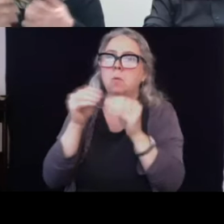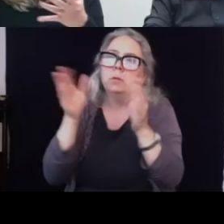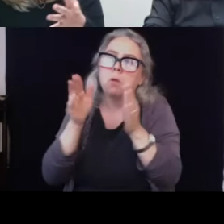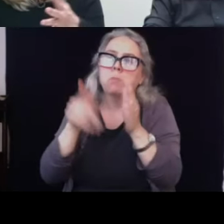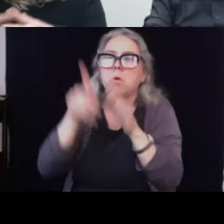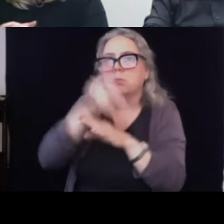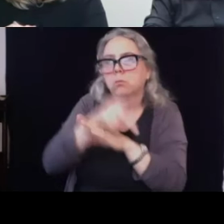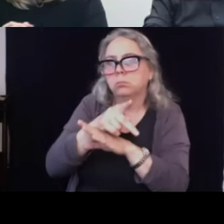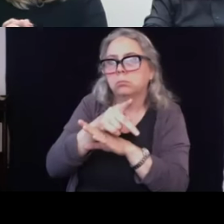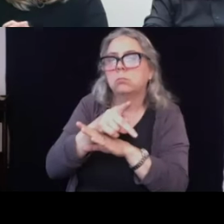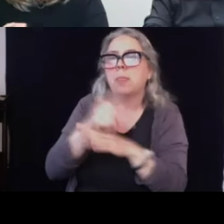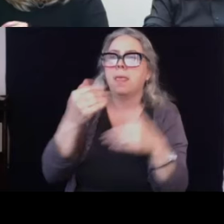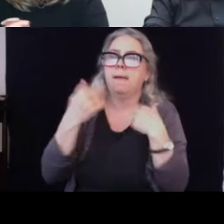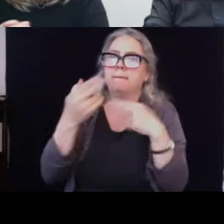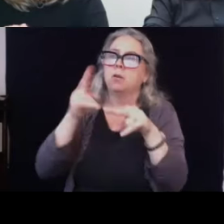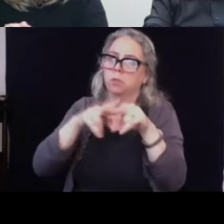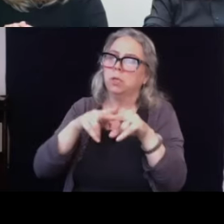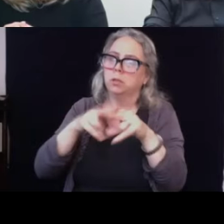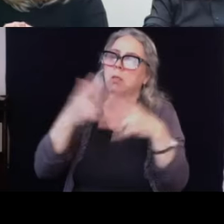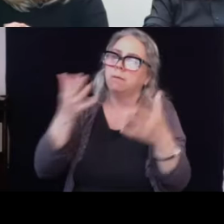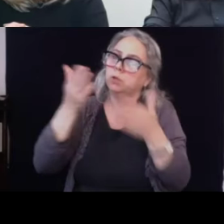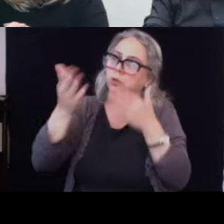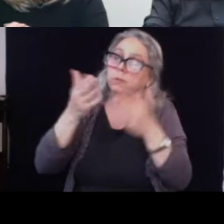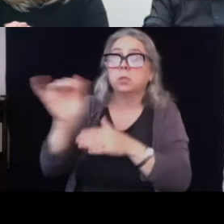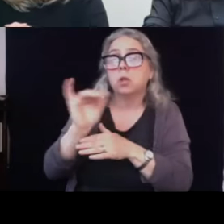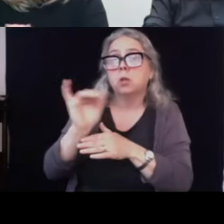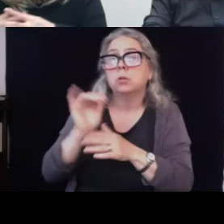though they have increased a lot of services to it.